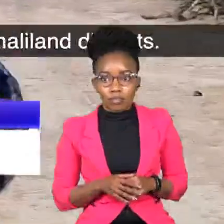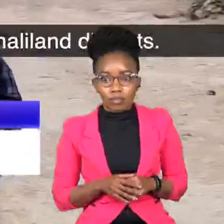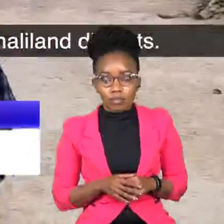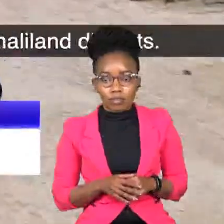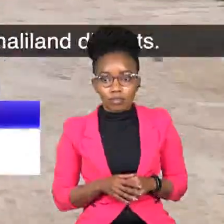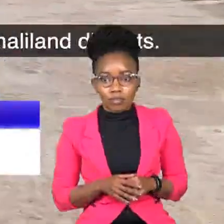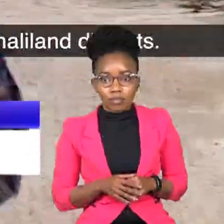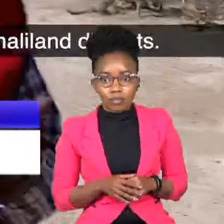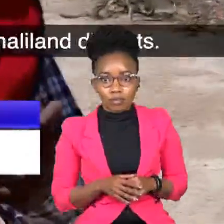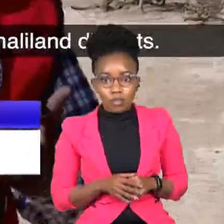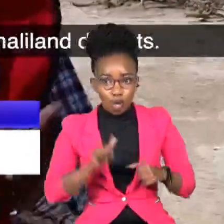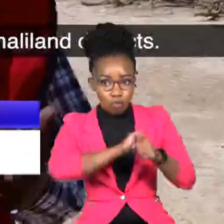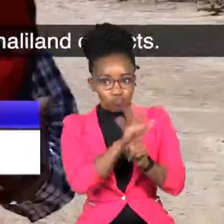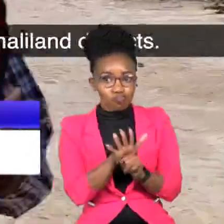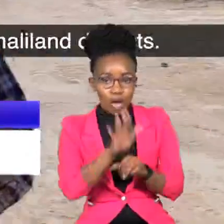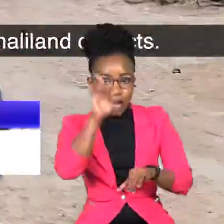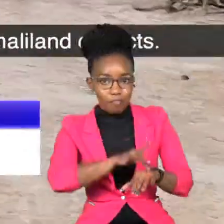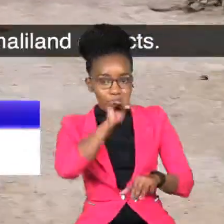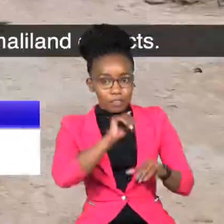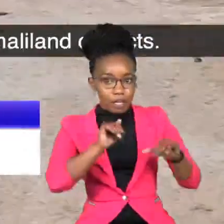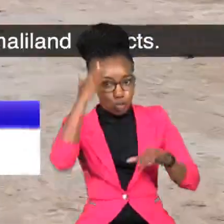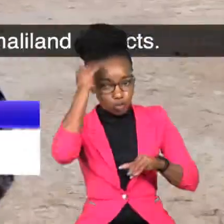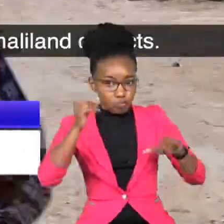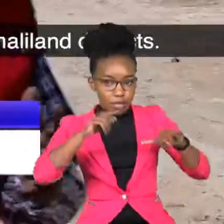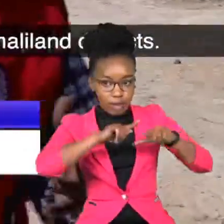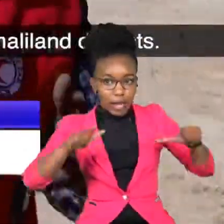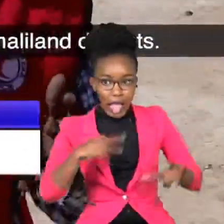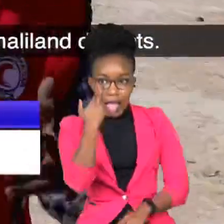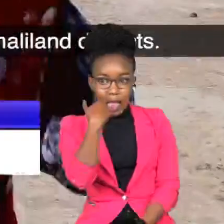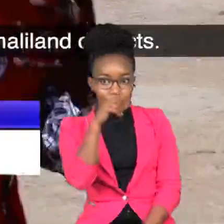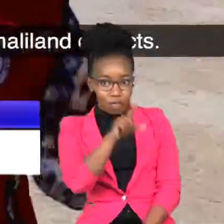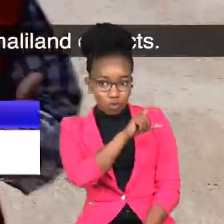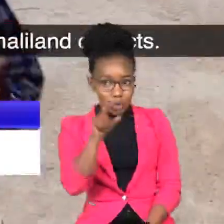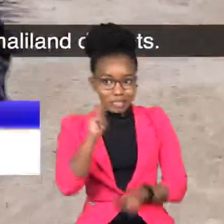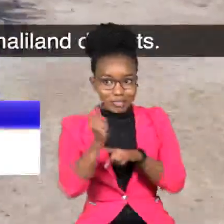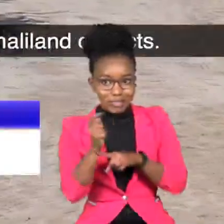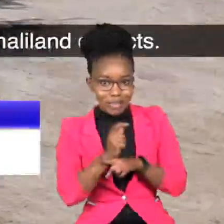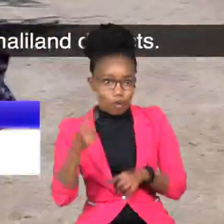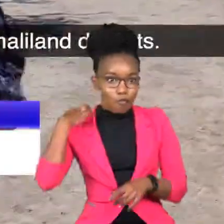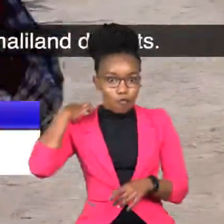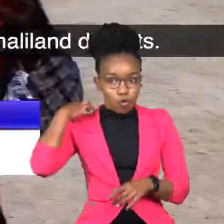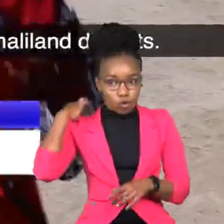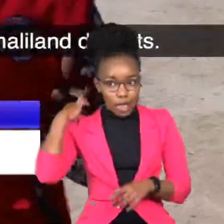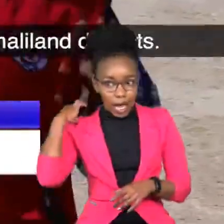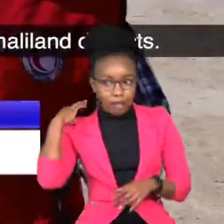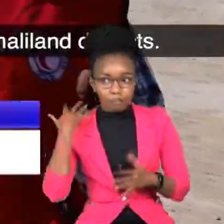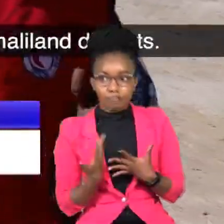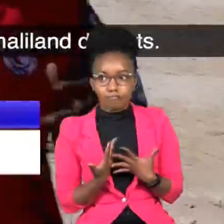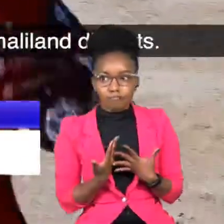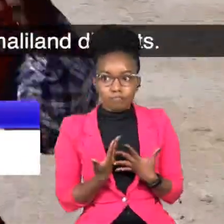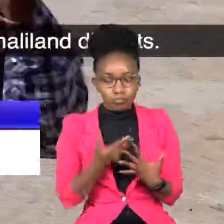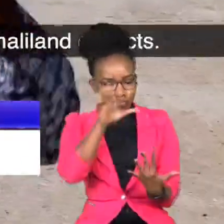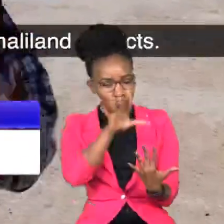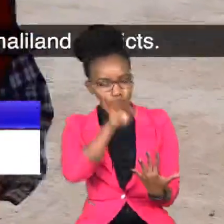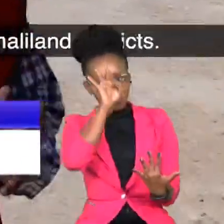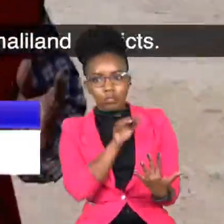Since this pandemic affects Somaliland, SRCS have trained volunteers to detect